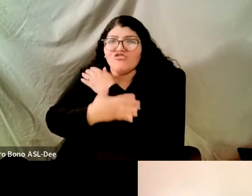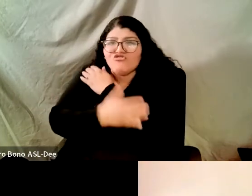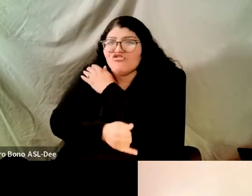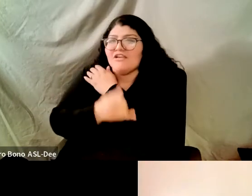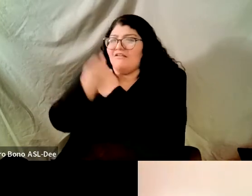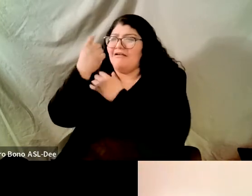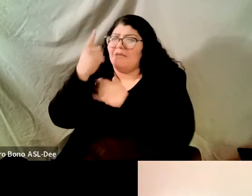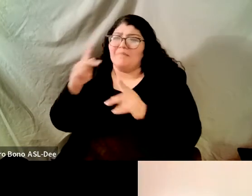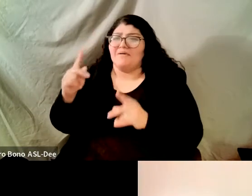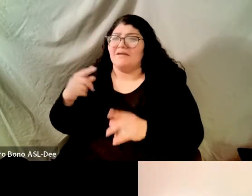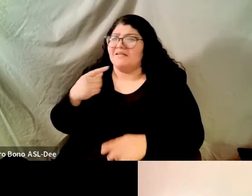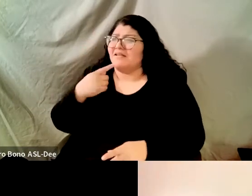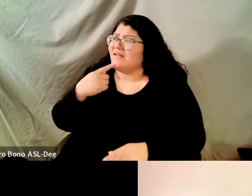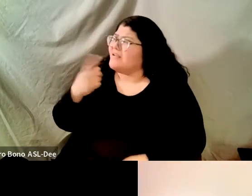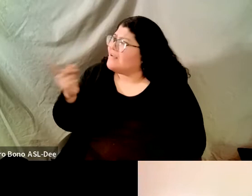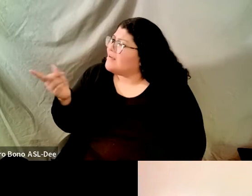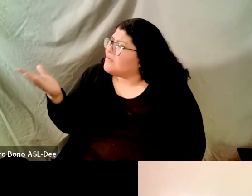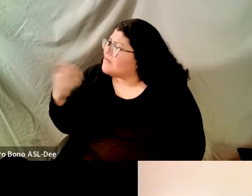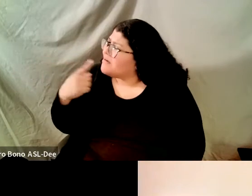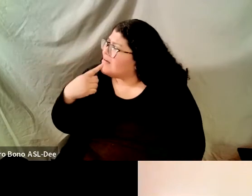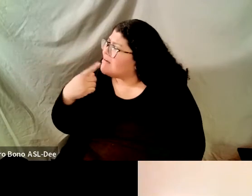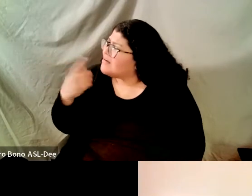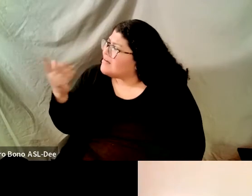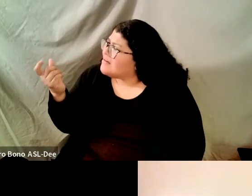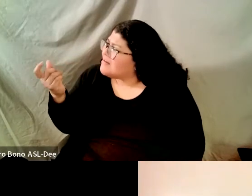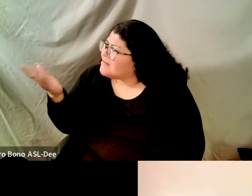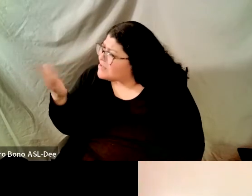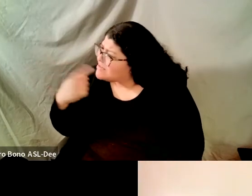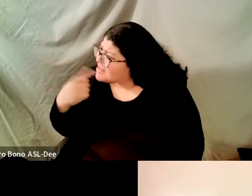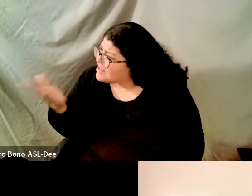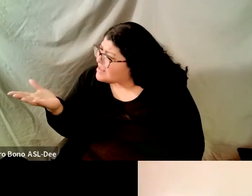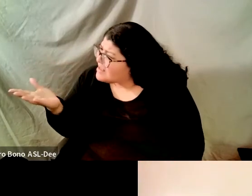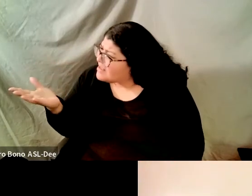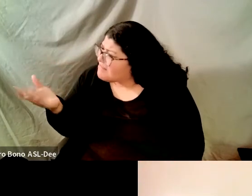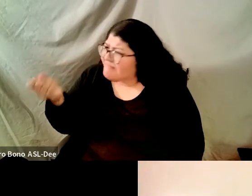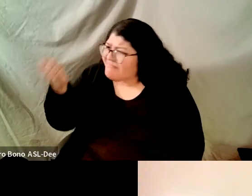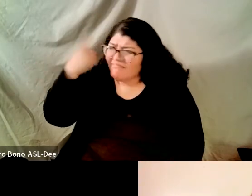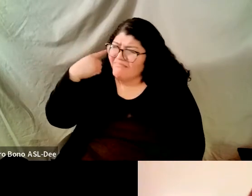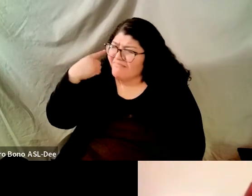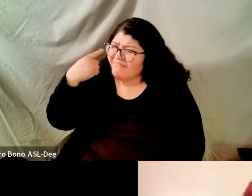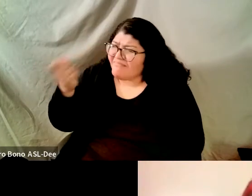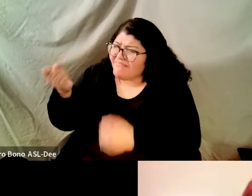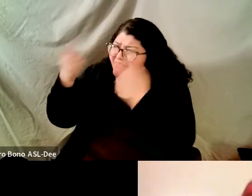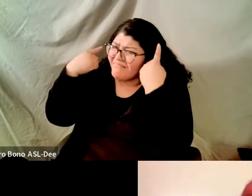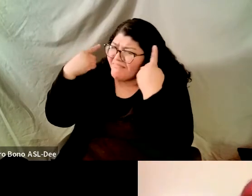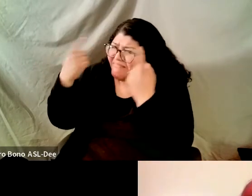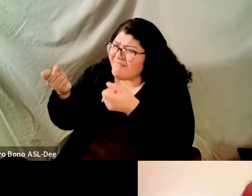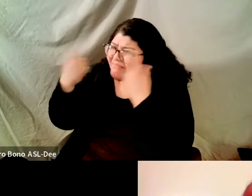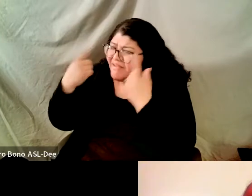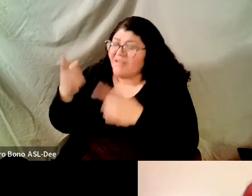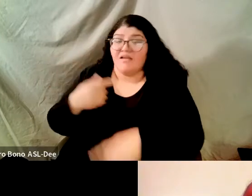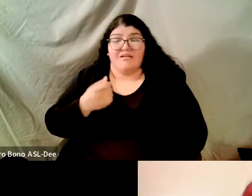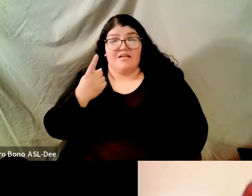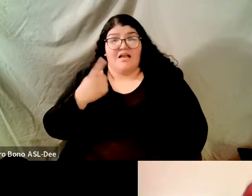saying. And, Black, and I just had all these odds against me. But I was able to promote